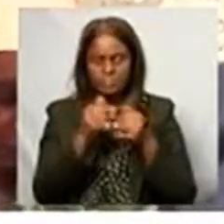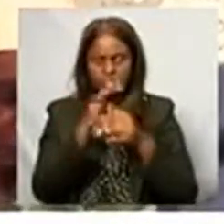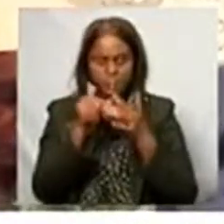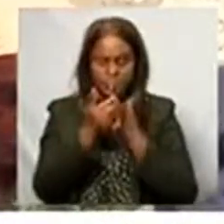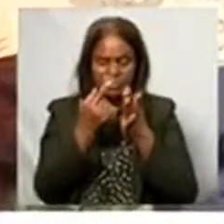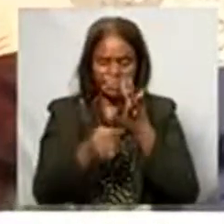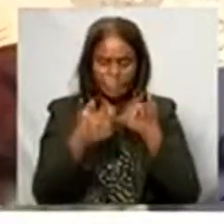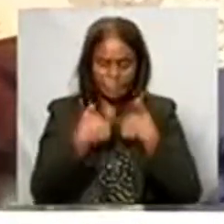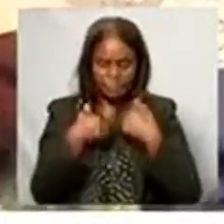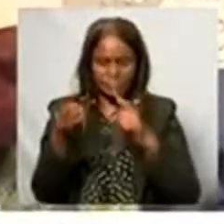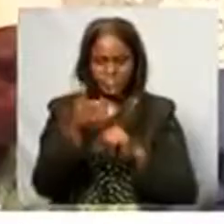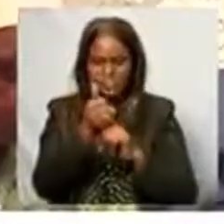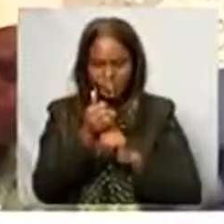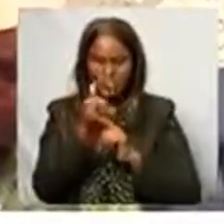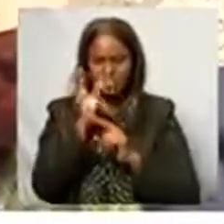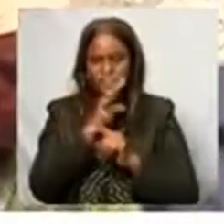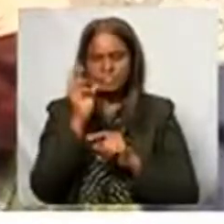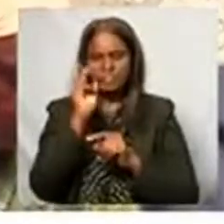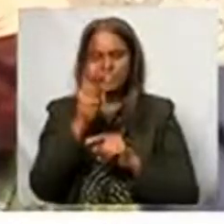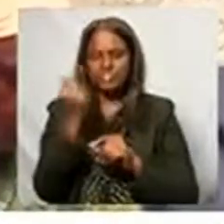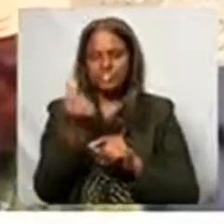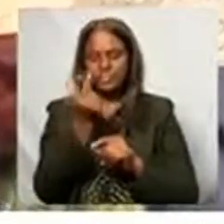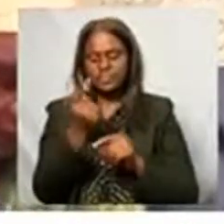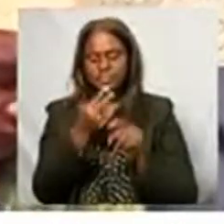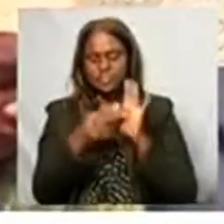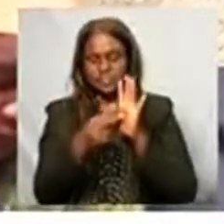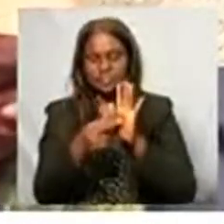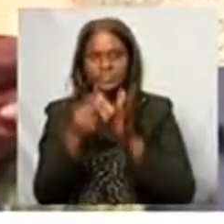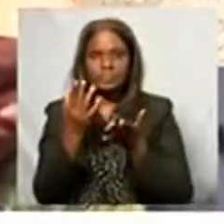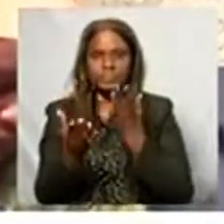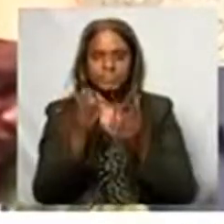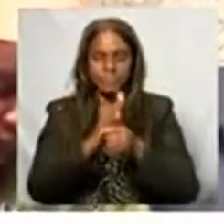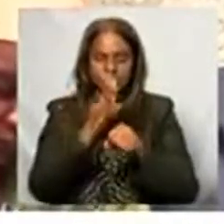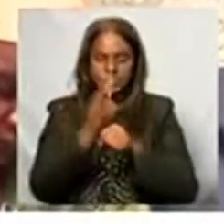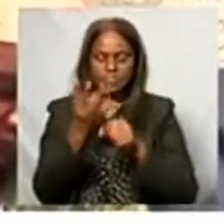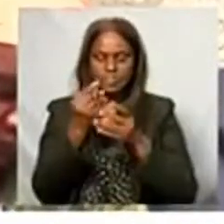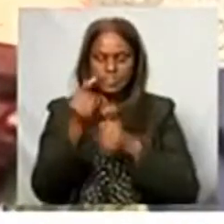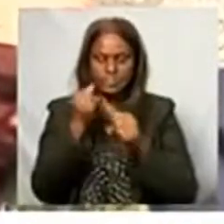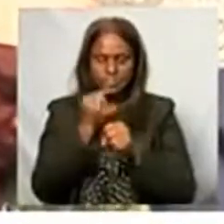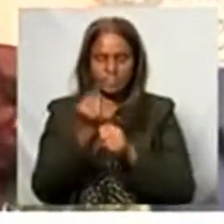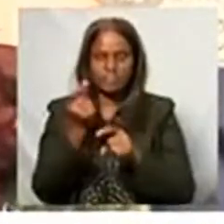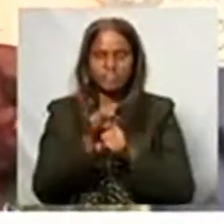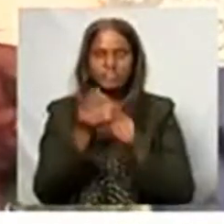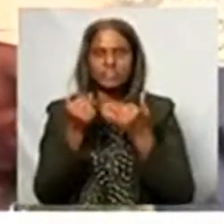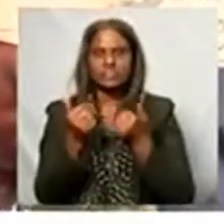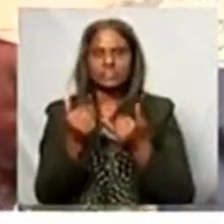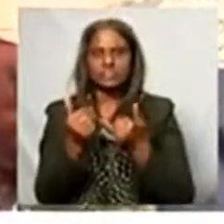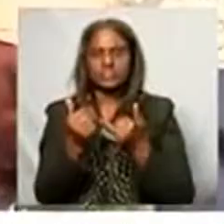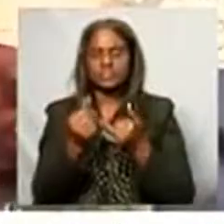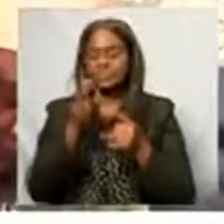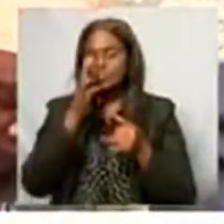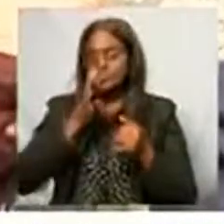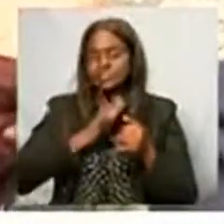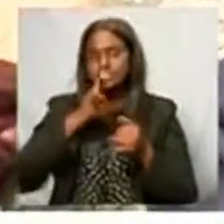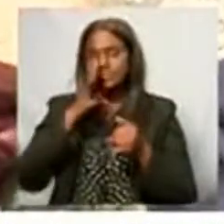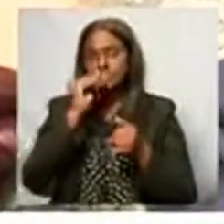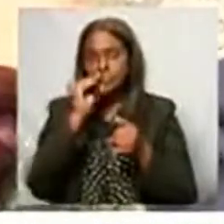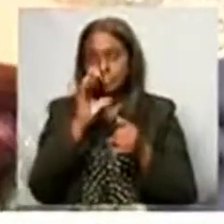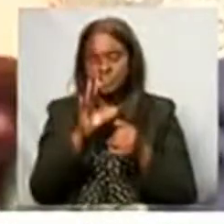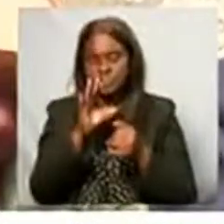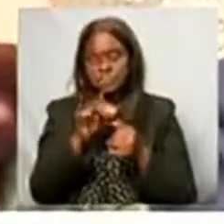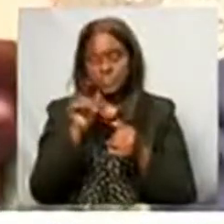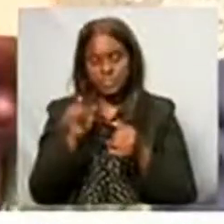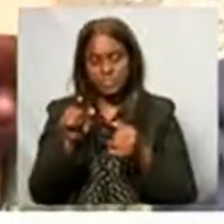that have been achieved will only show probably after a few years from now. Madam Speaker,